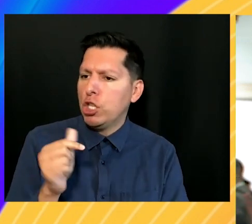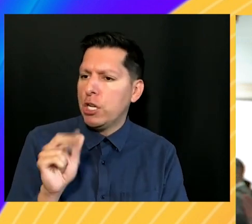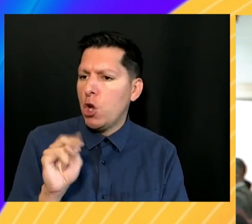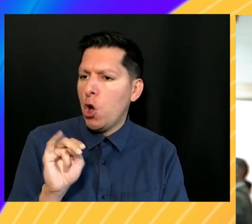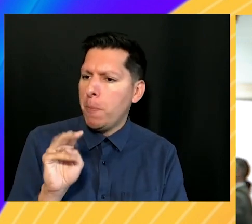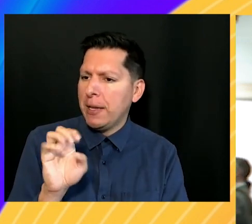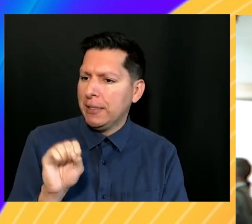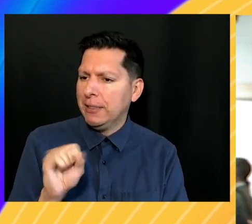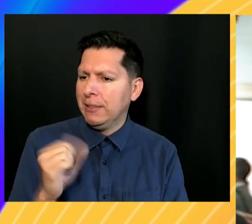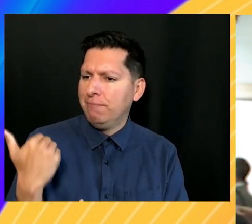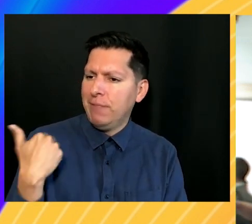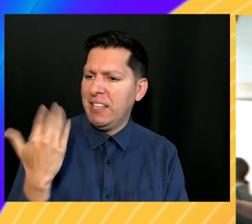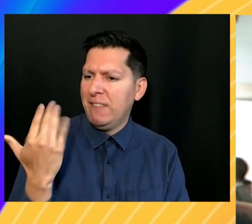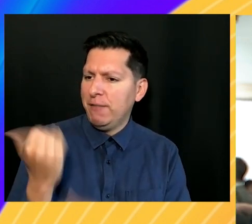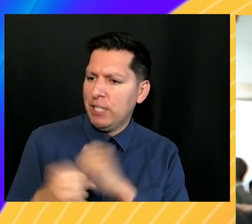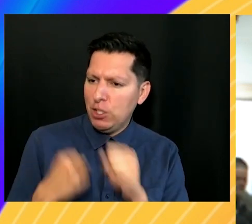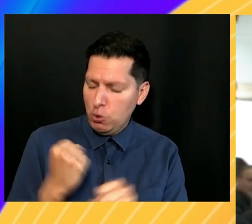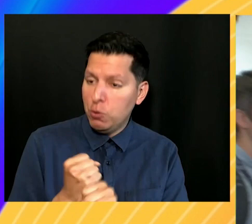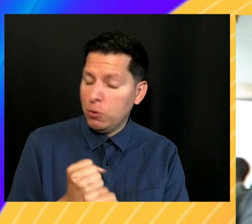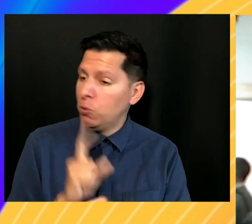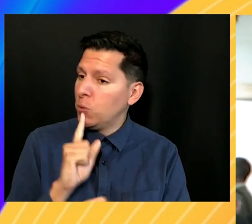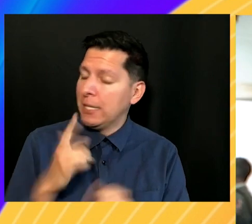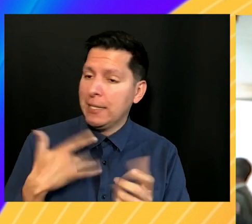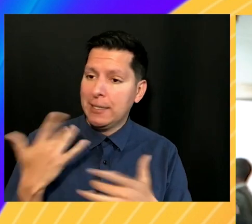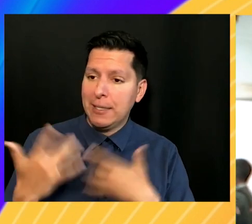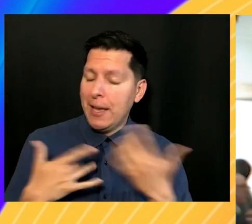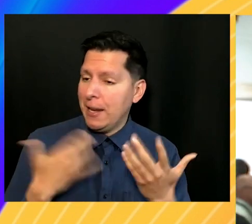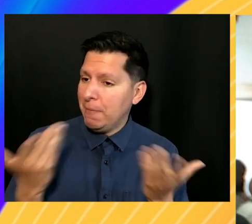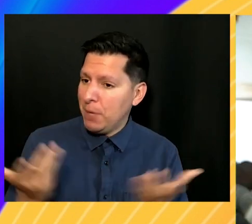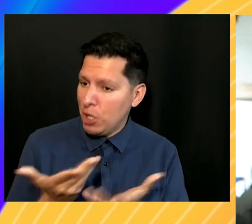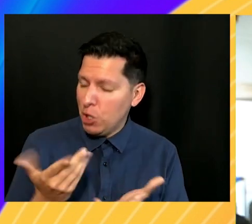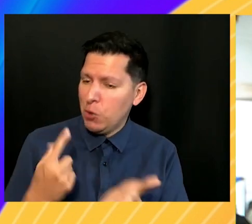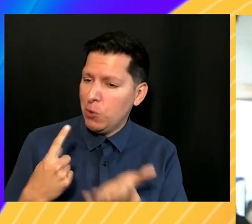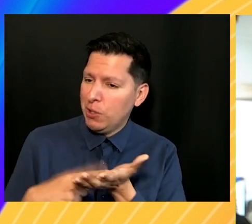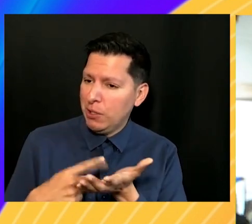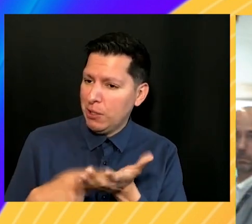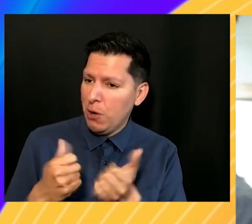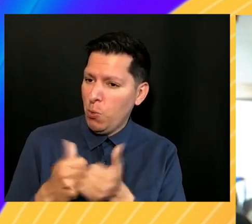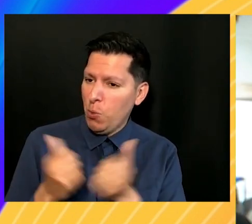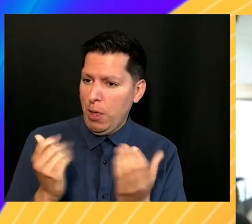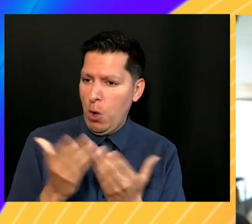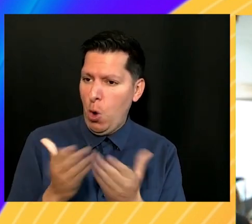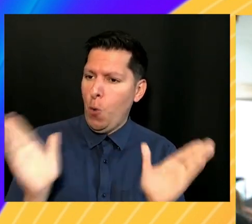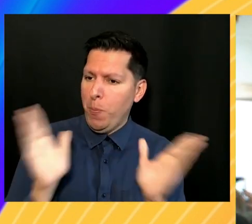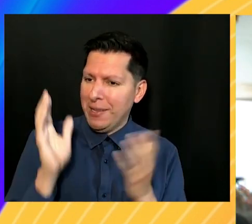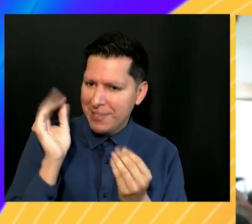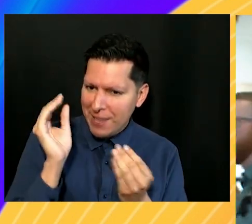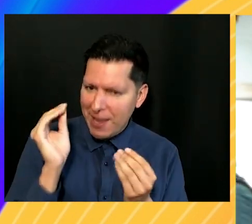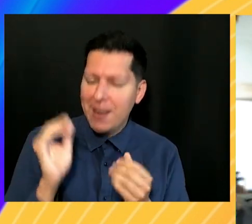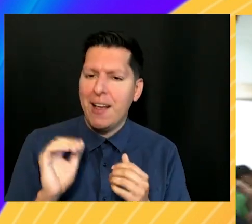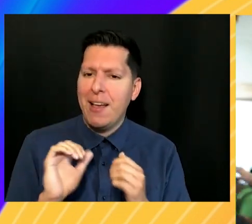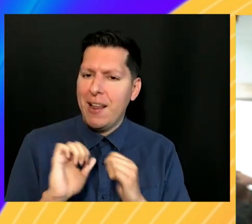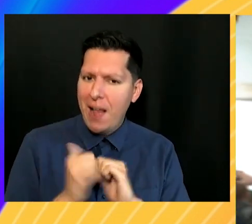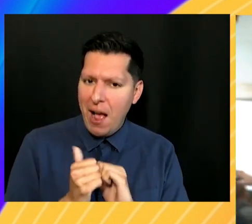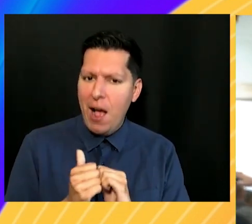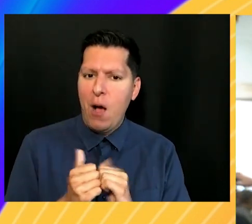years. So yeah, really excited to be here and talk to you, Erin, about open data and how we're